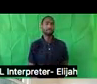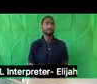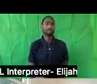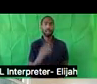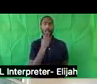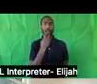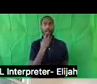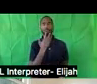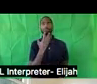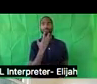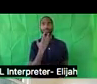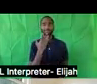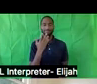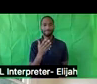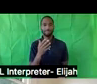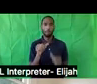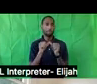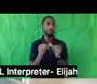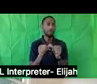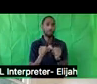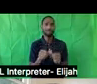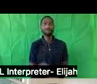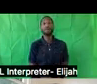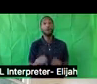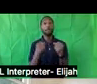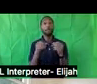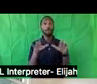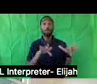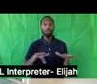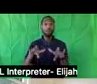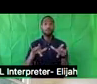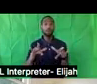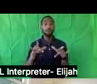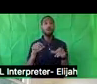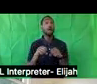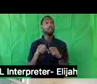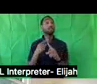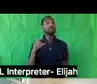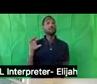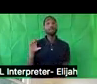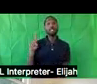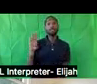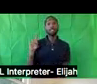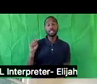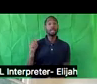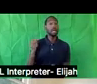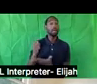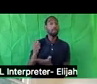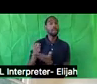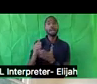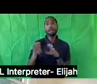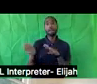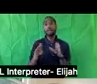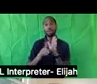anymore. I'm going to keep going. Broken Record is a tool from DBT, Dialectical Behavioral Therapy, which was developed by